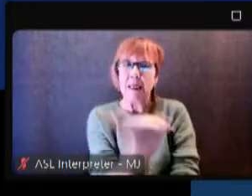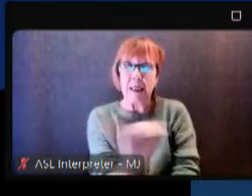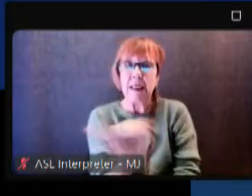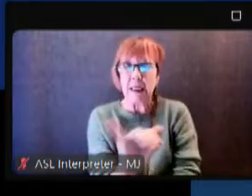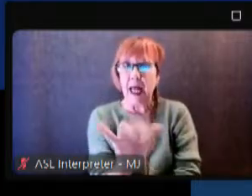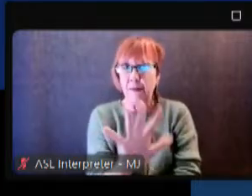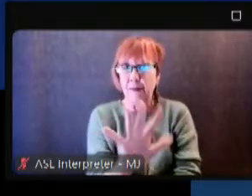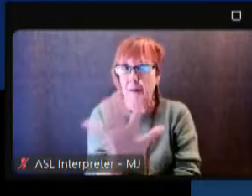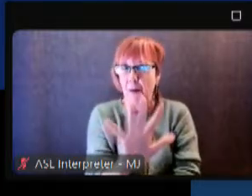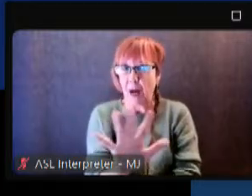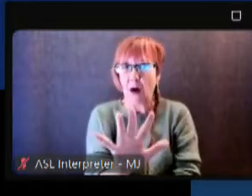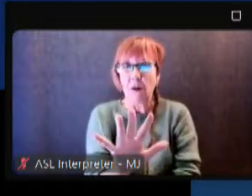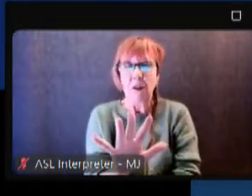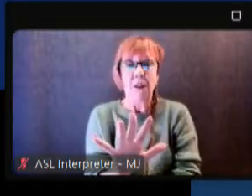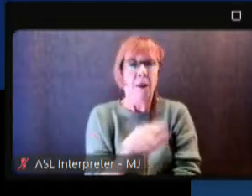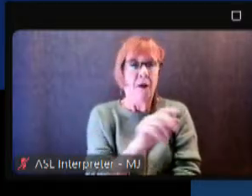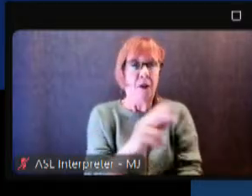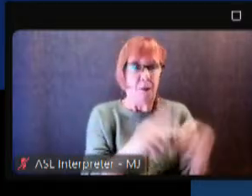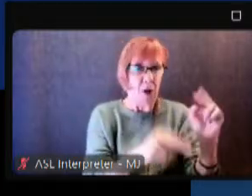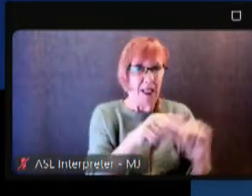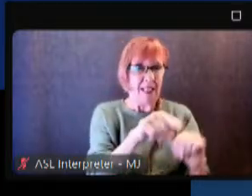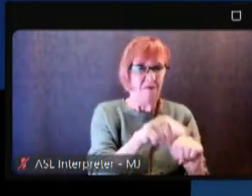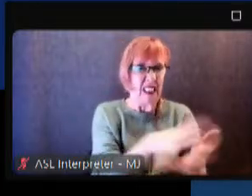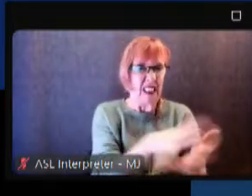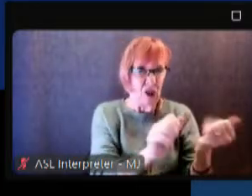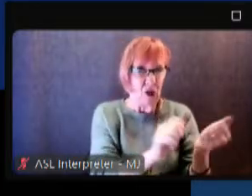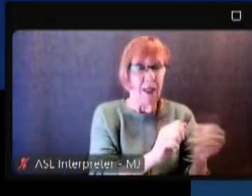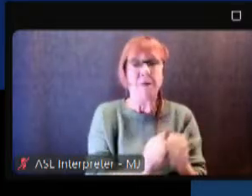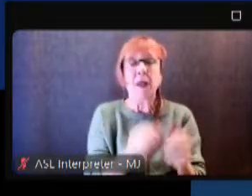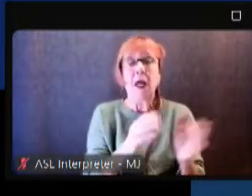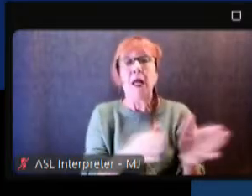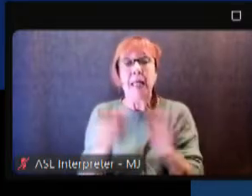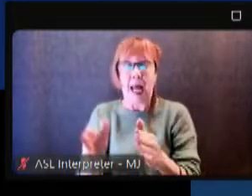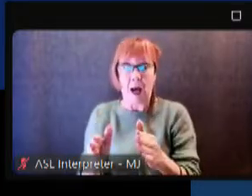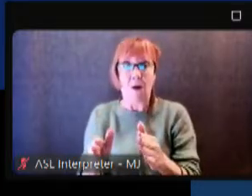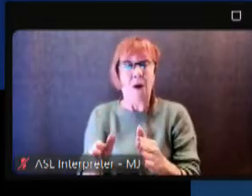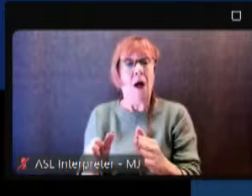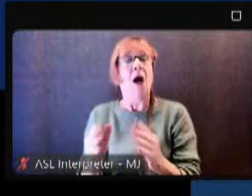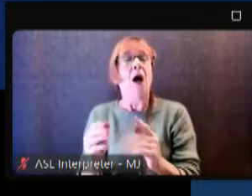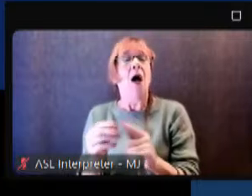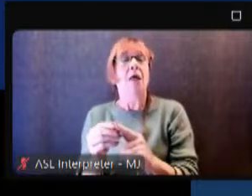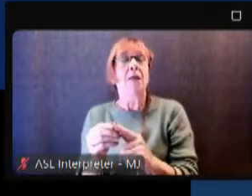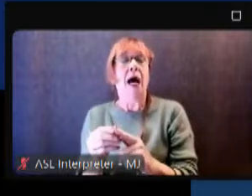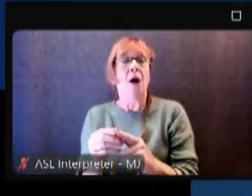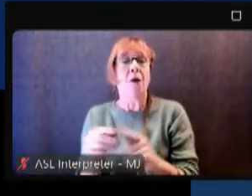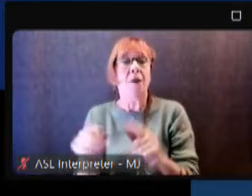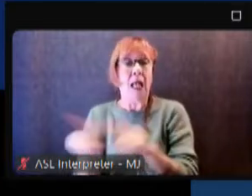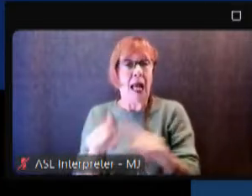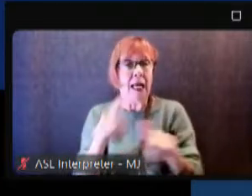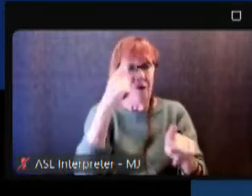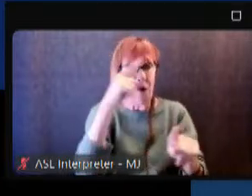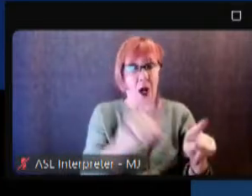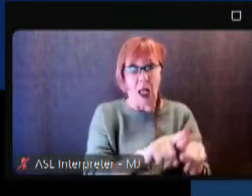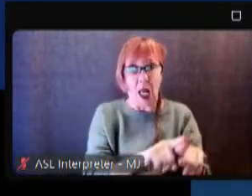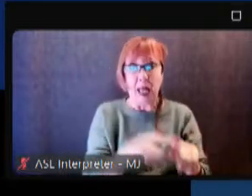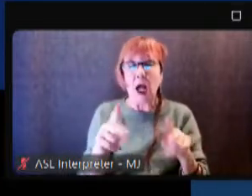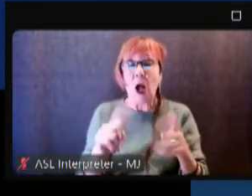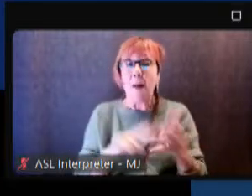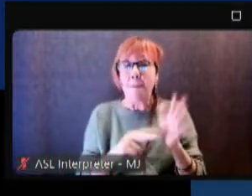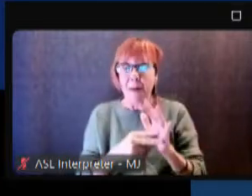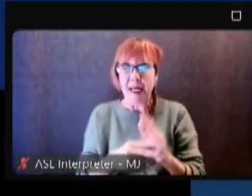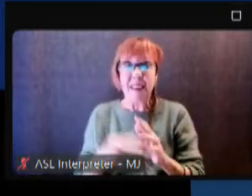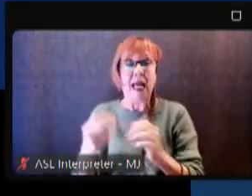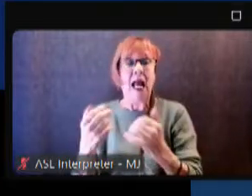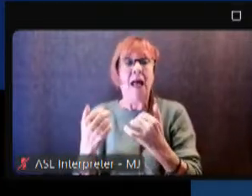or destroyed by the fire. And the benefit of a like-for-like rebuild project is that the structures do not need to comply with the